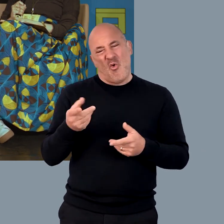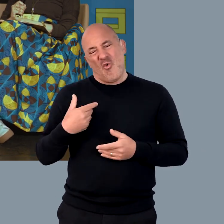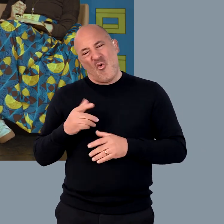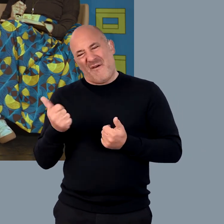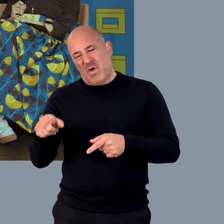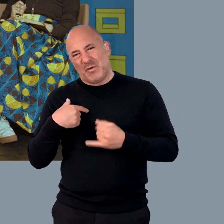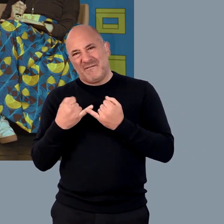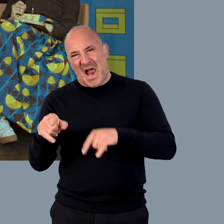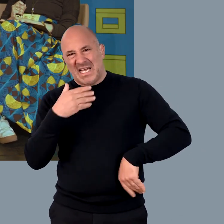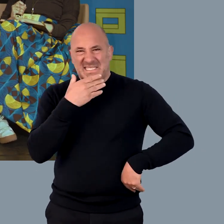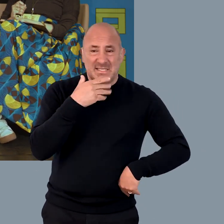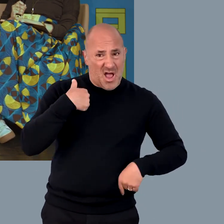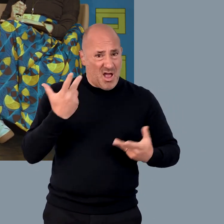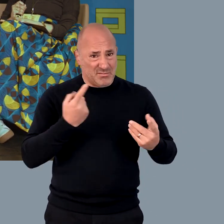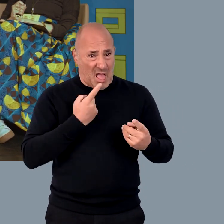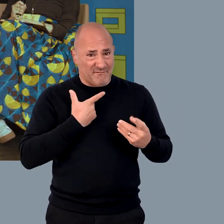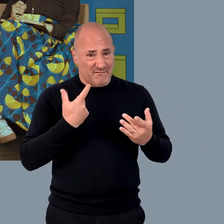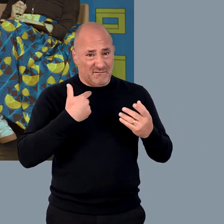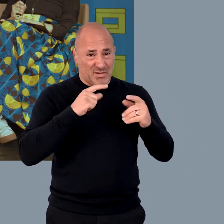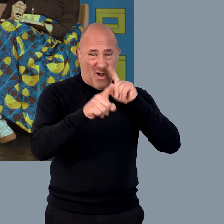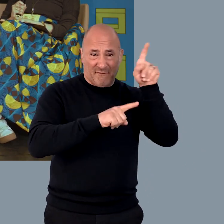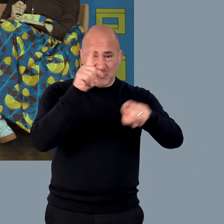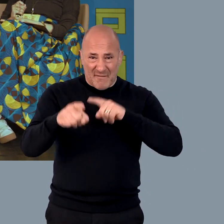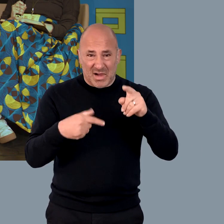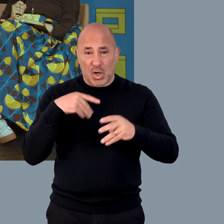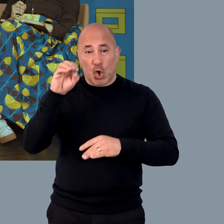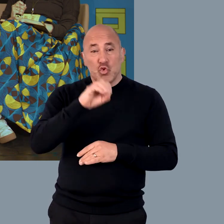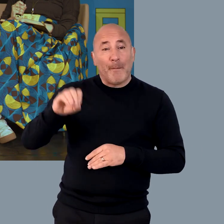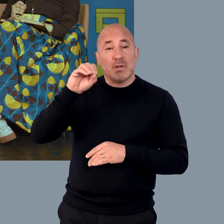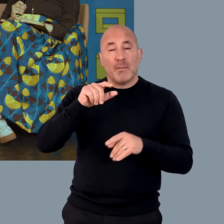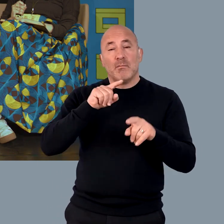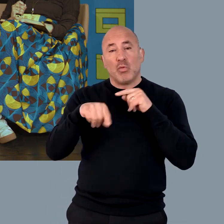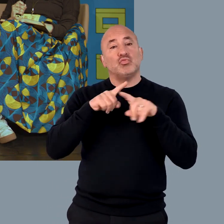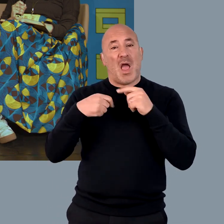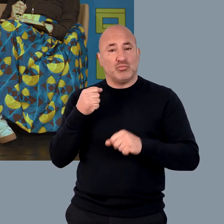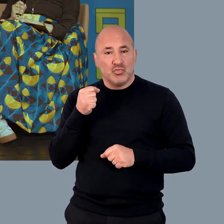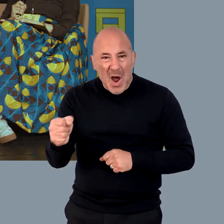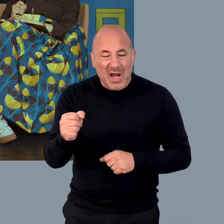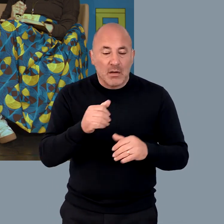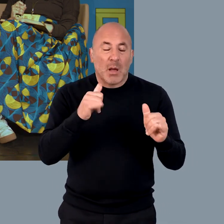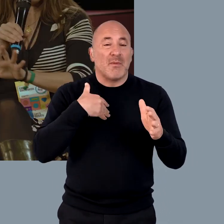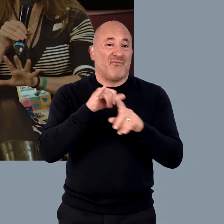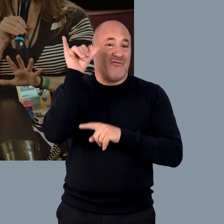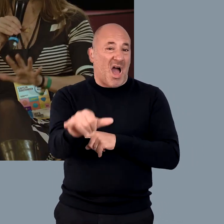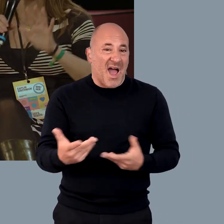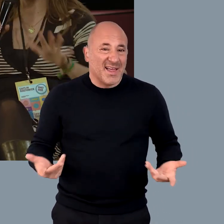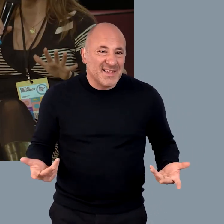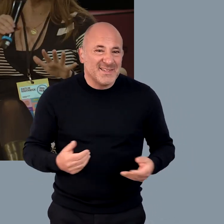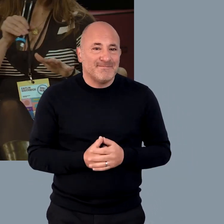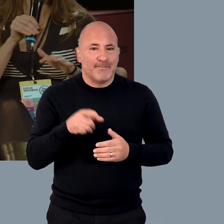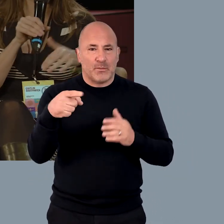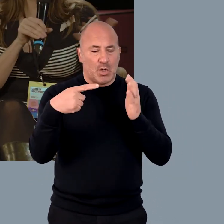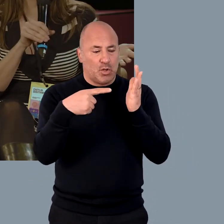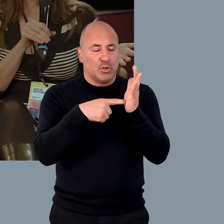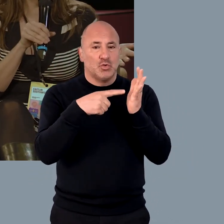not doing well. I travel a lot. I do everything within the European continent by